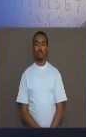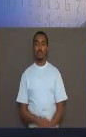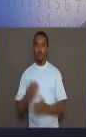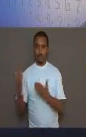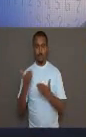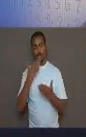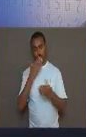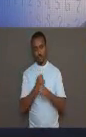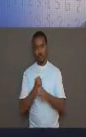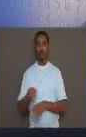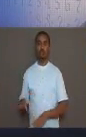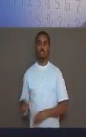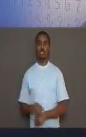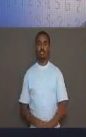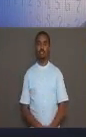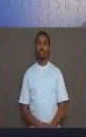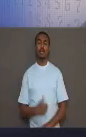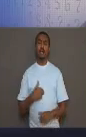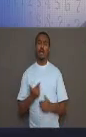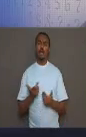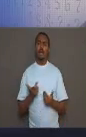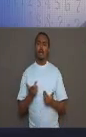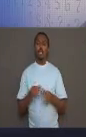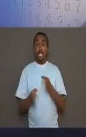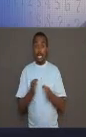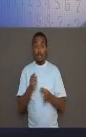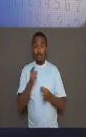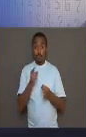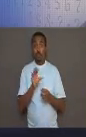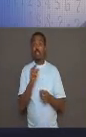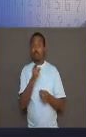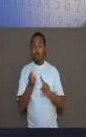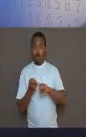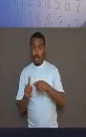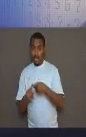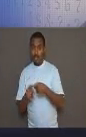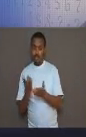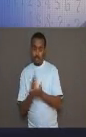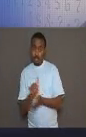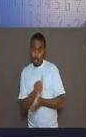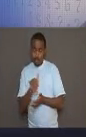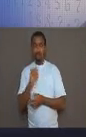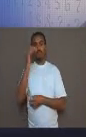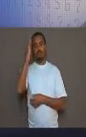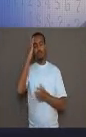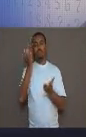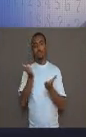Well done, students. I wonder if you and your partner shared the same